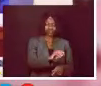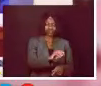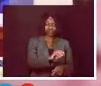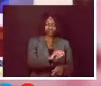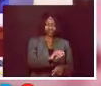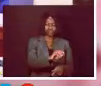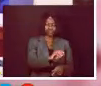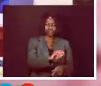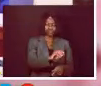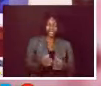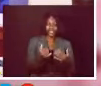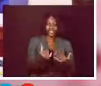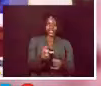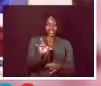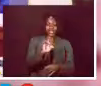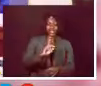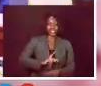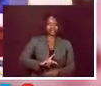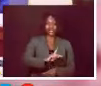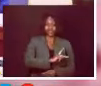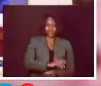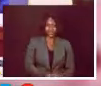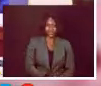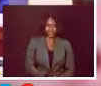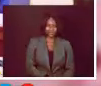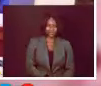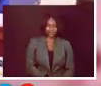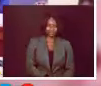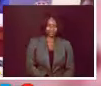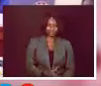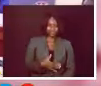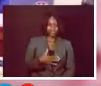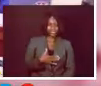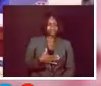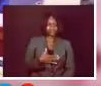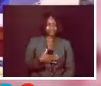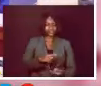the 8th Parliament, my colleague, Honorable Anu Dompre, came.